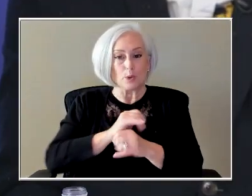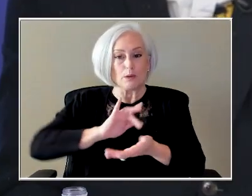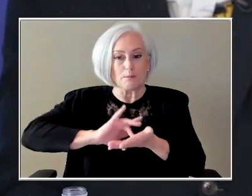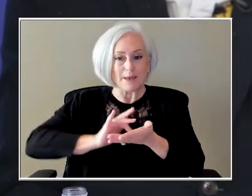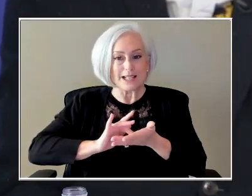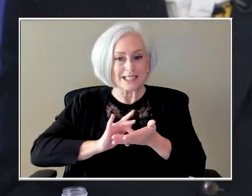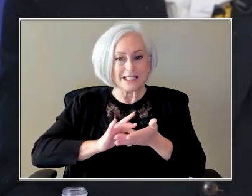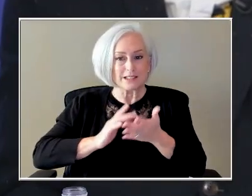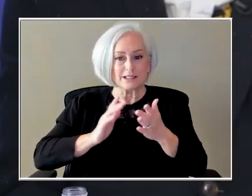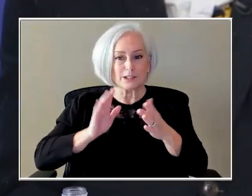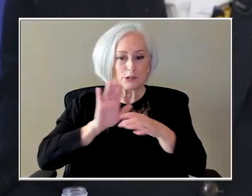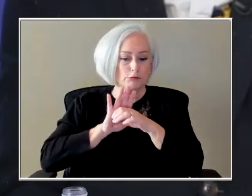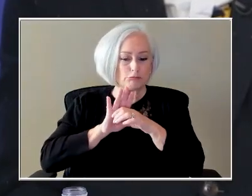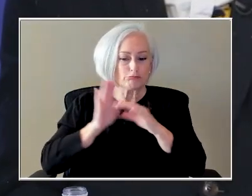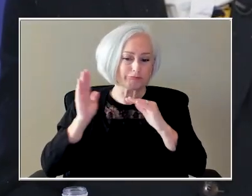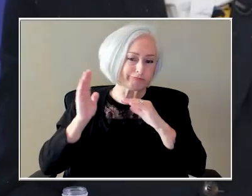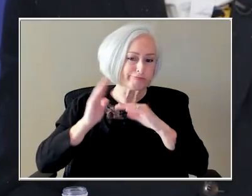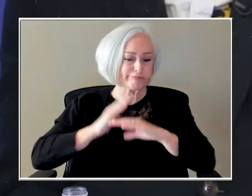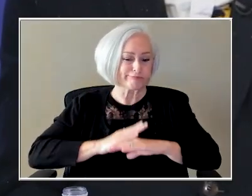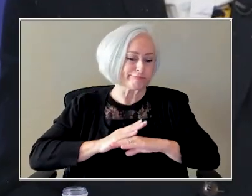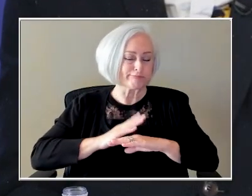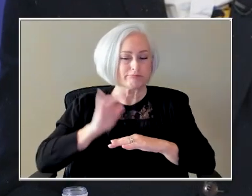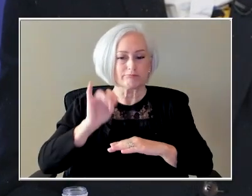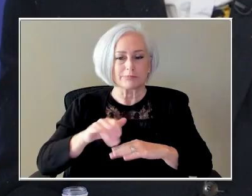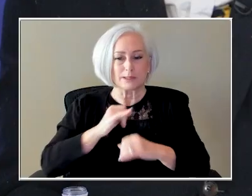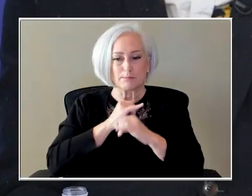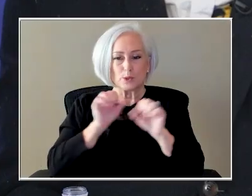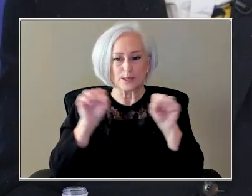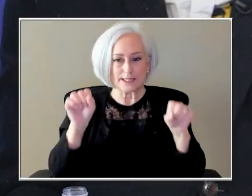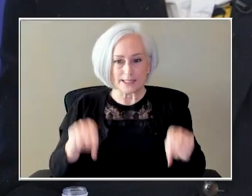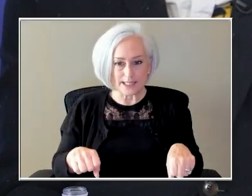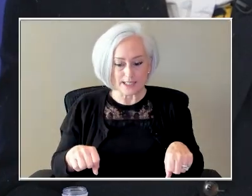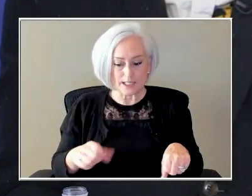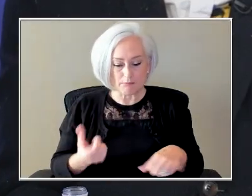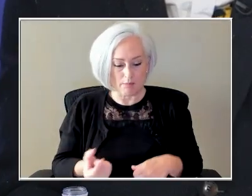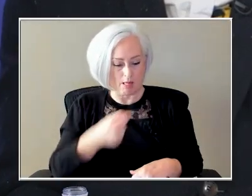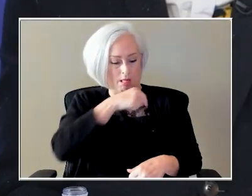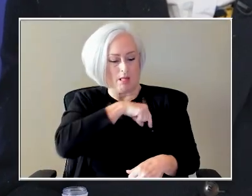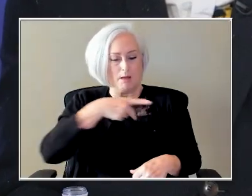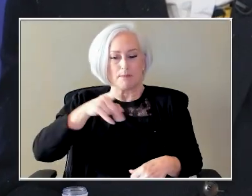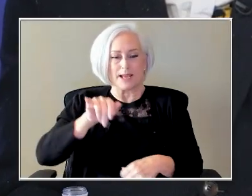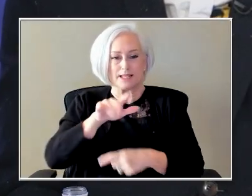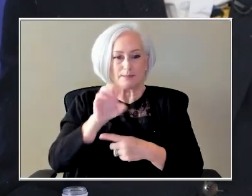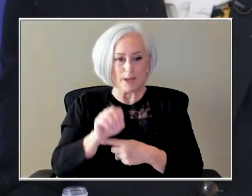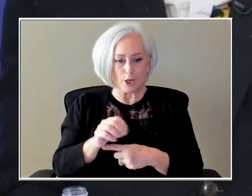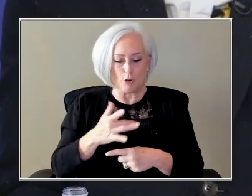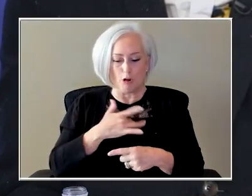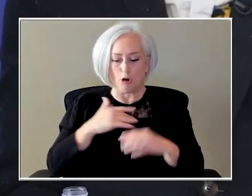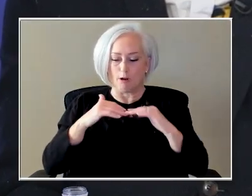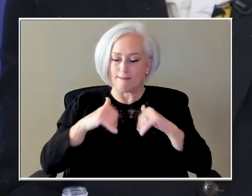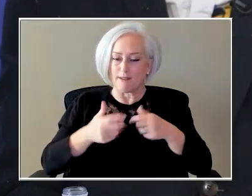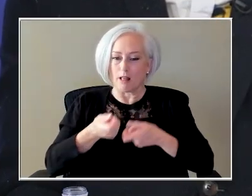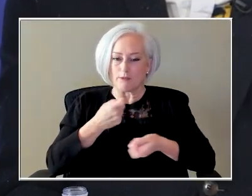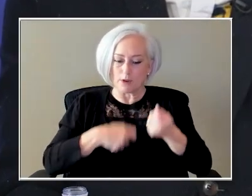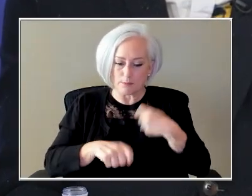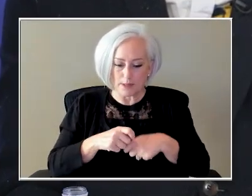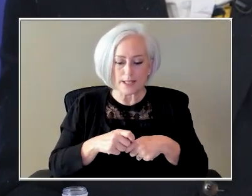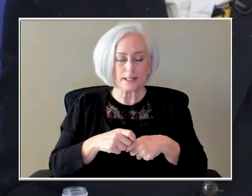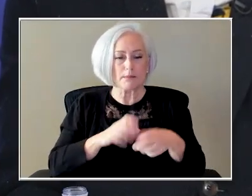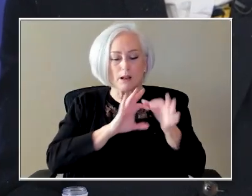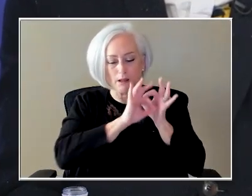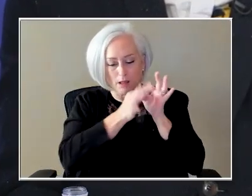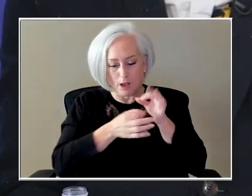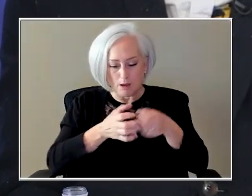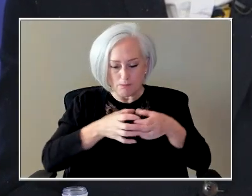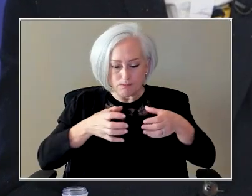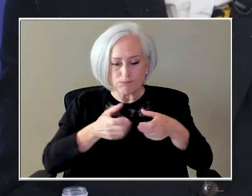surgery, you have a pacemaker. A lot of these things could define you, but they don't. You know, you are such an amazing individual,